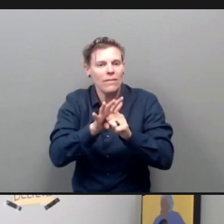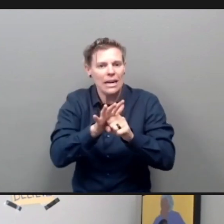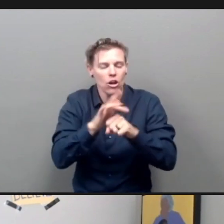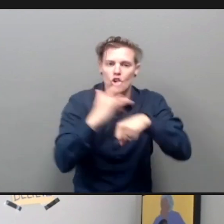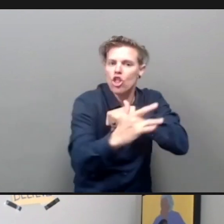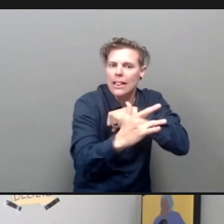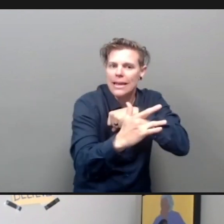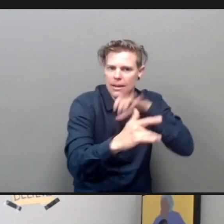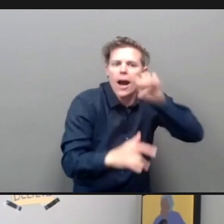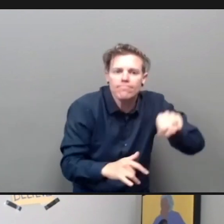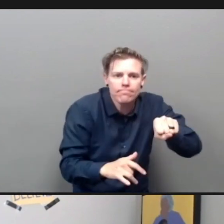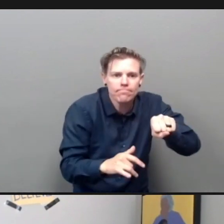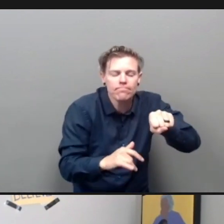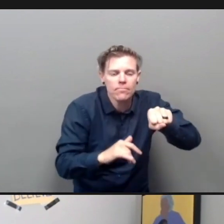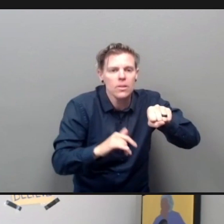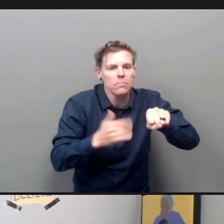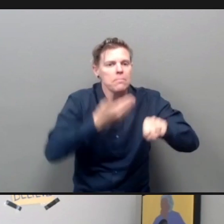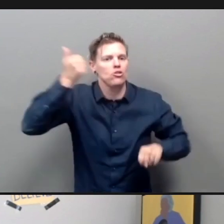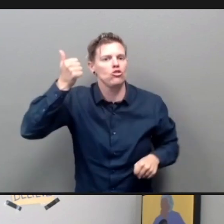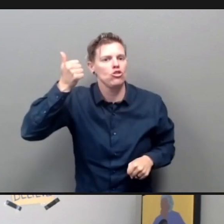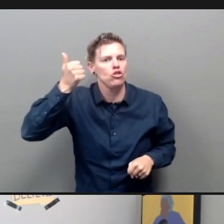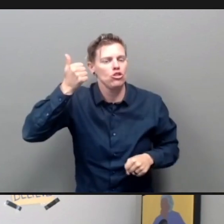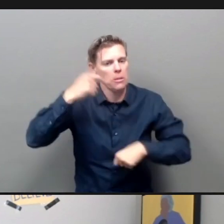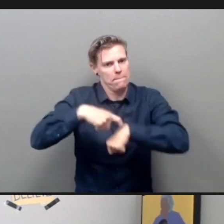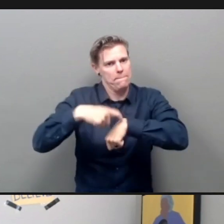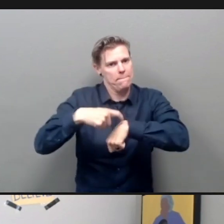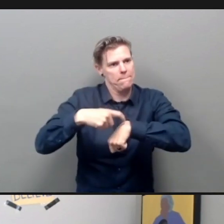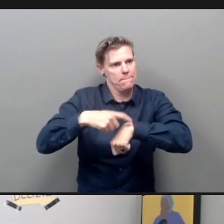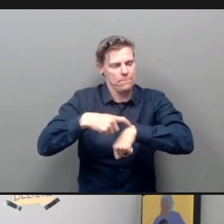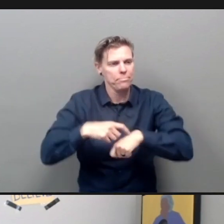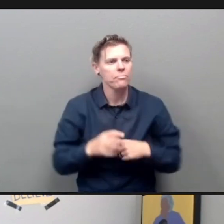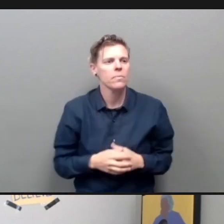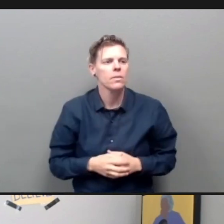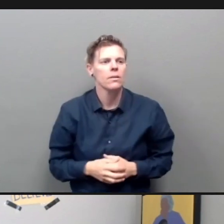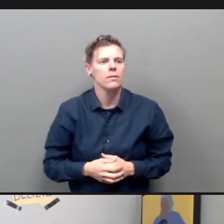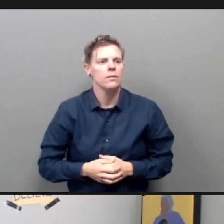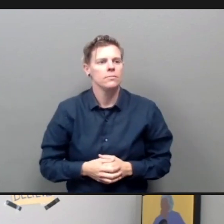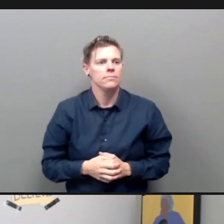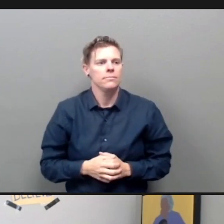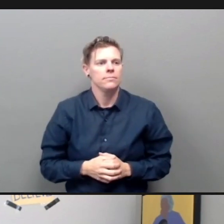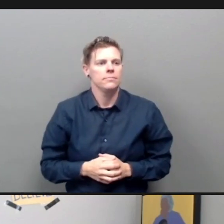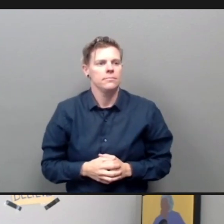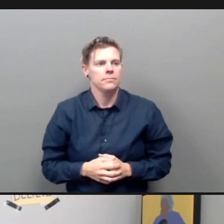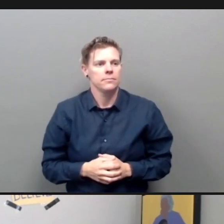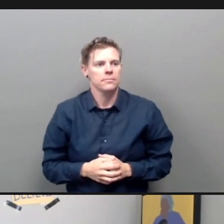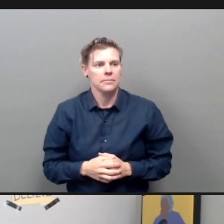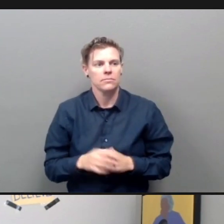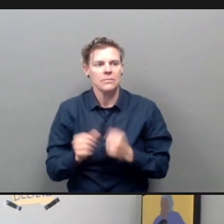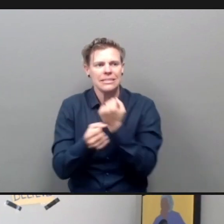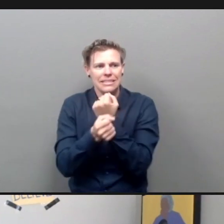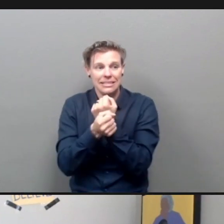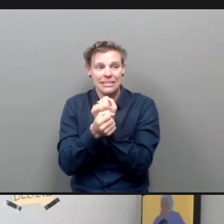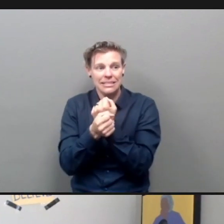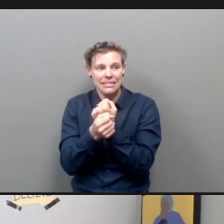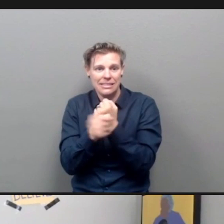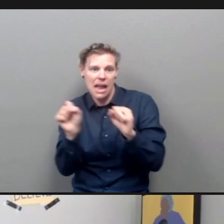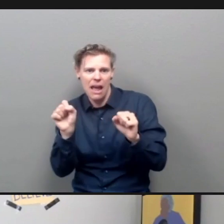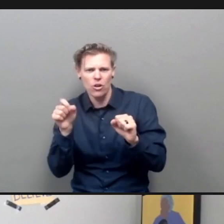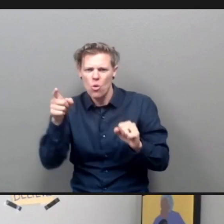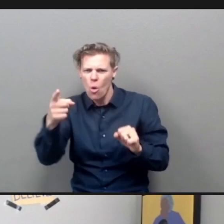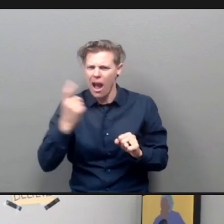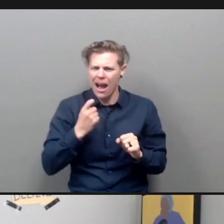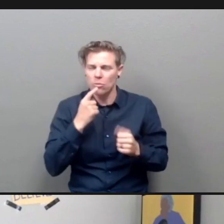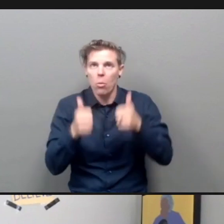the relative safety of the two. We wouldn't do it if we didn't think both were safe. Certainly if you went home and stayed in your room and